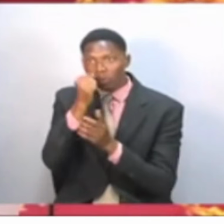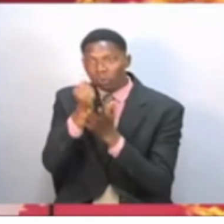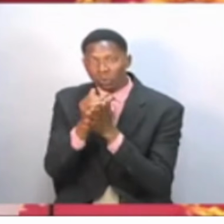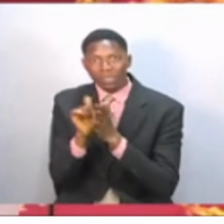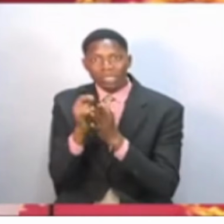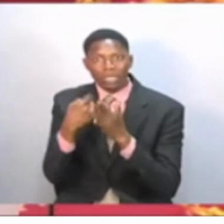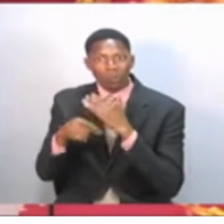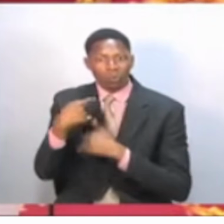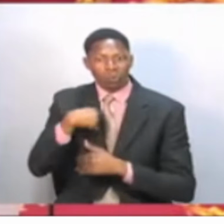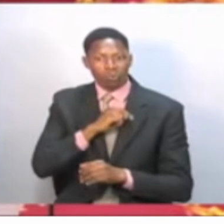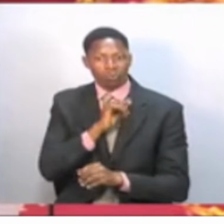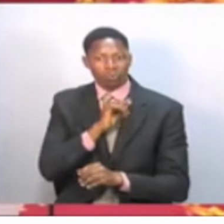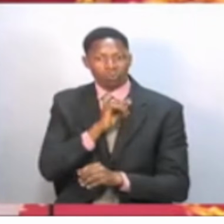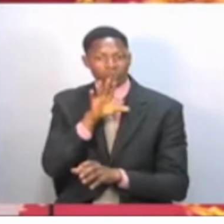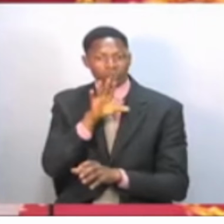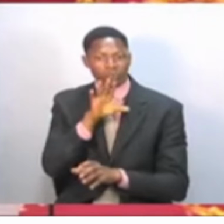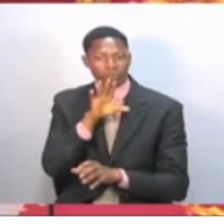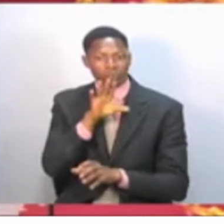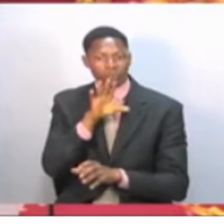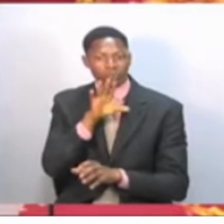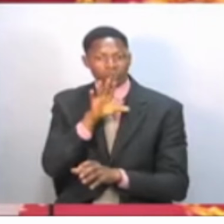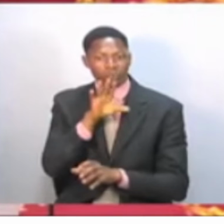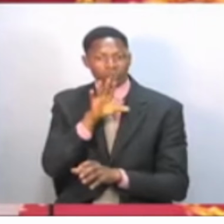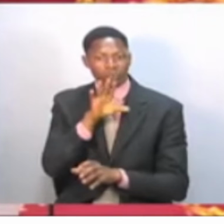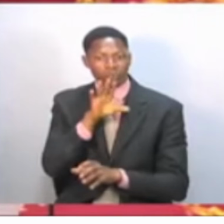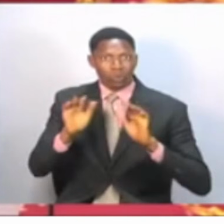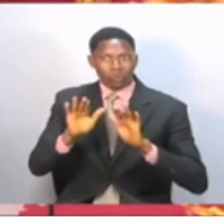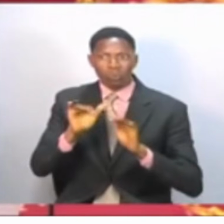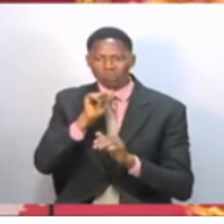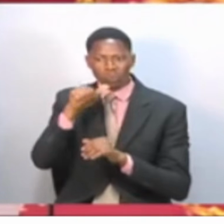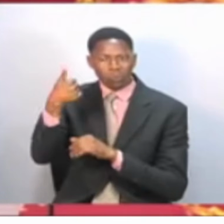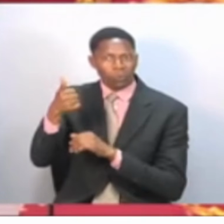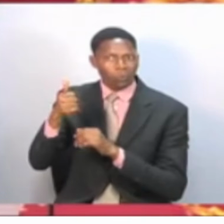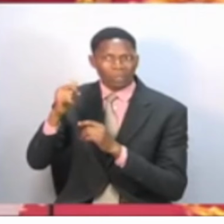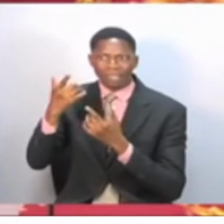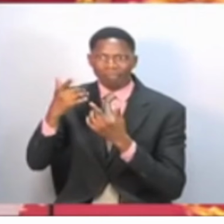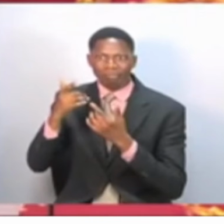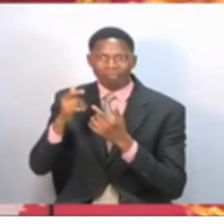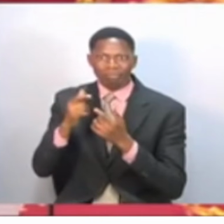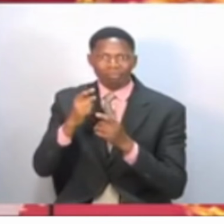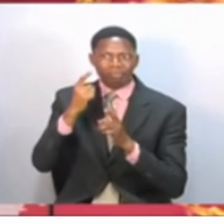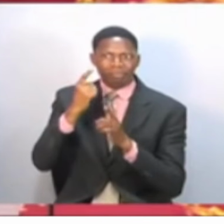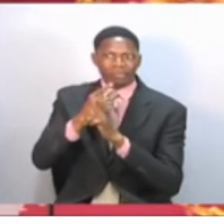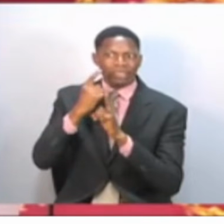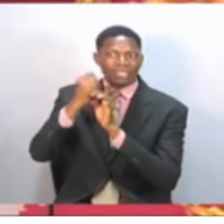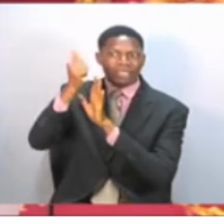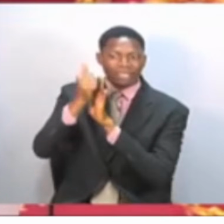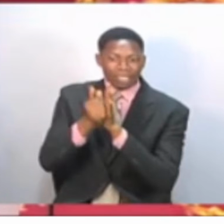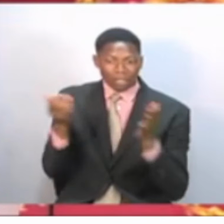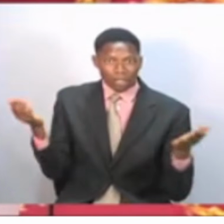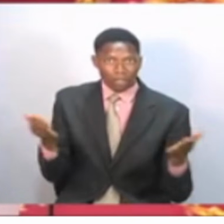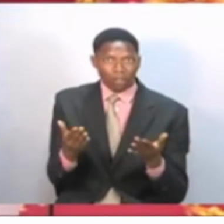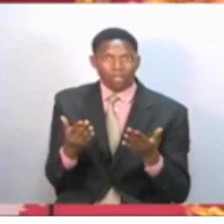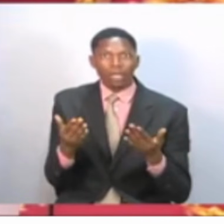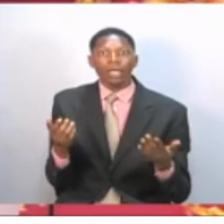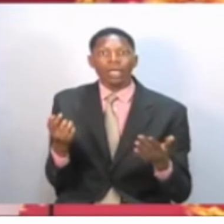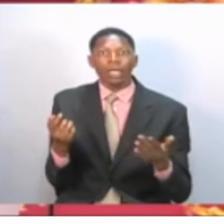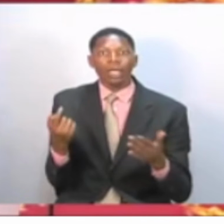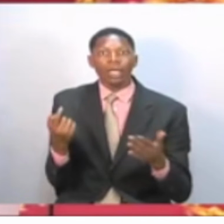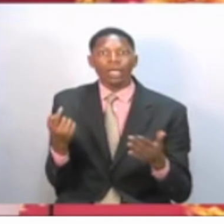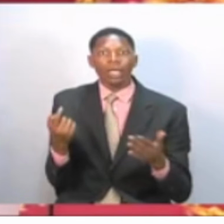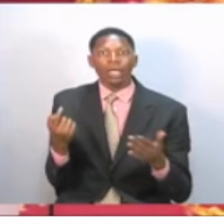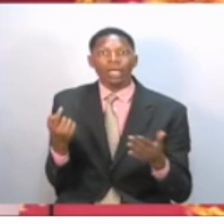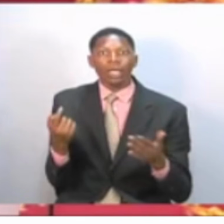Big Push. Let us not fall for any agenda of anybody outside of this House. This is the House of Parliament. The